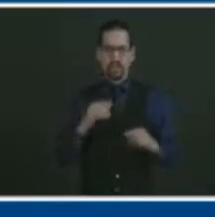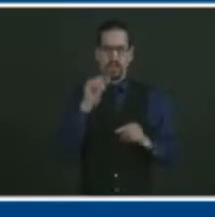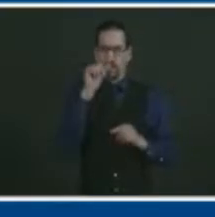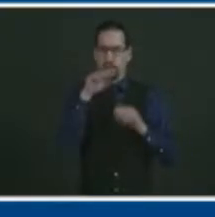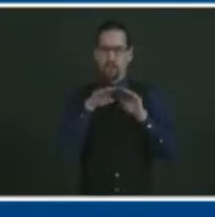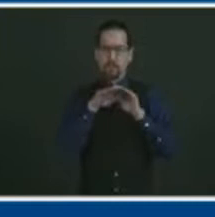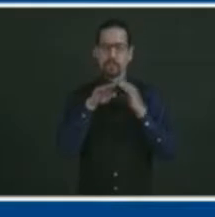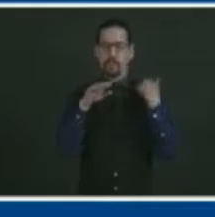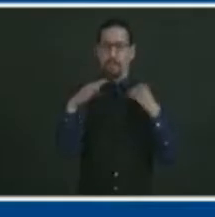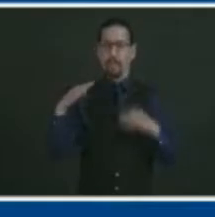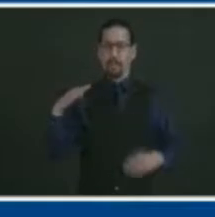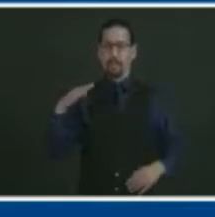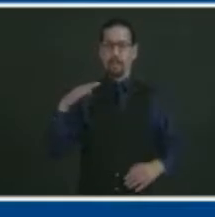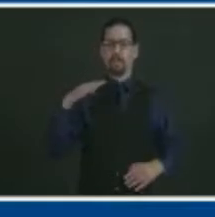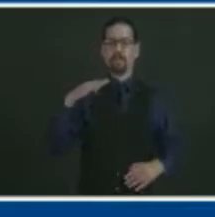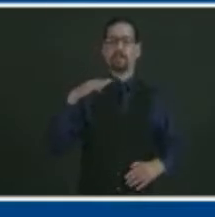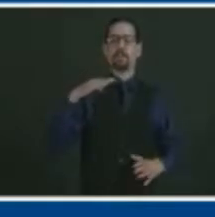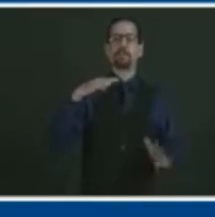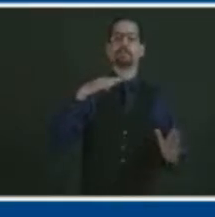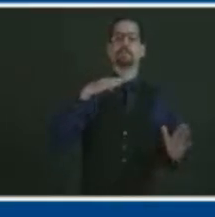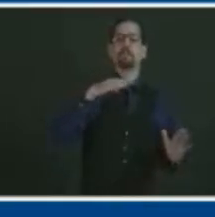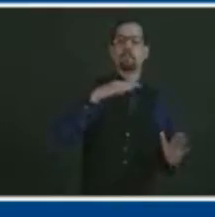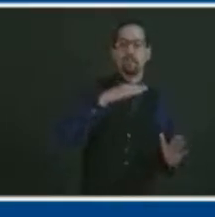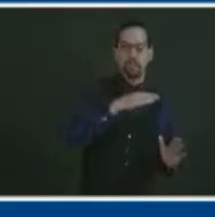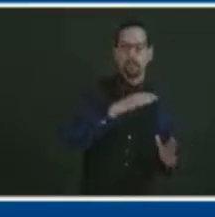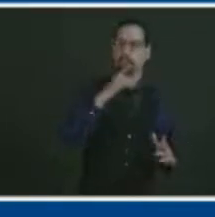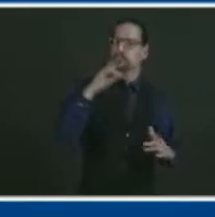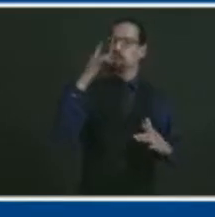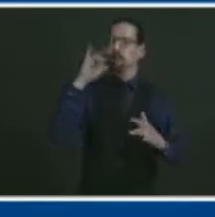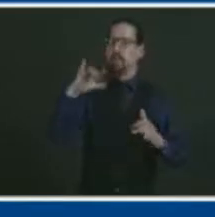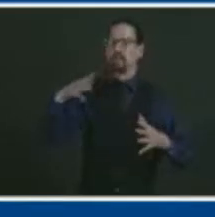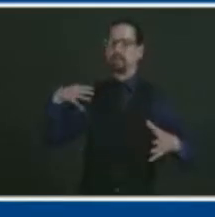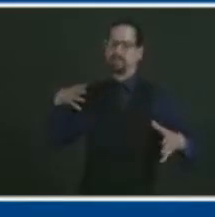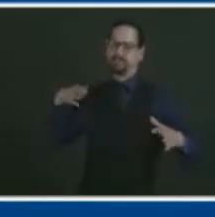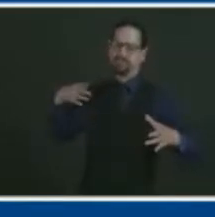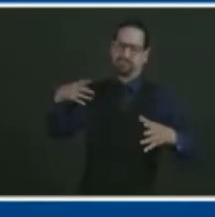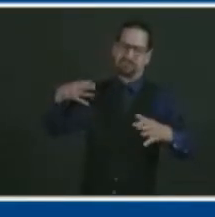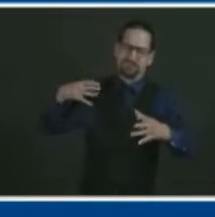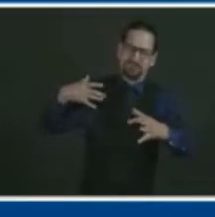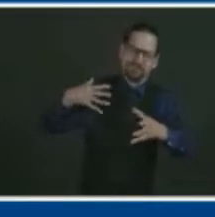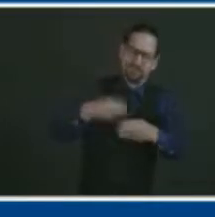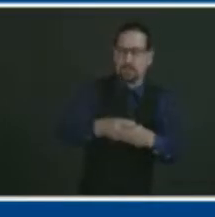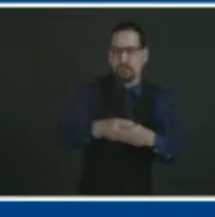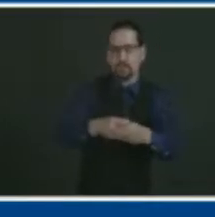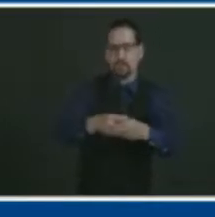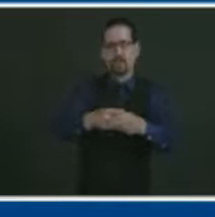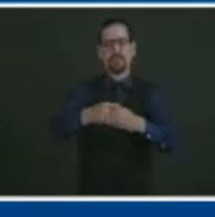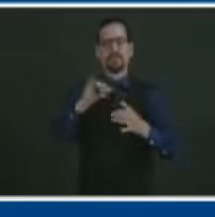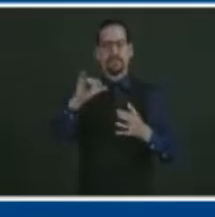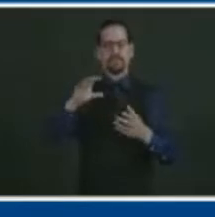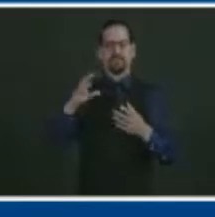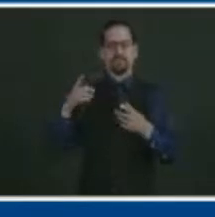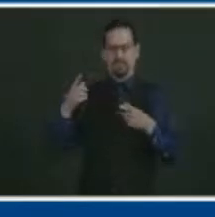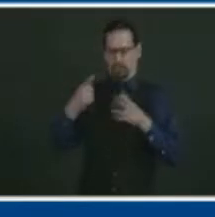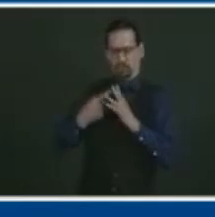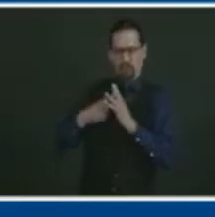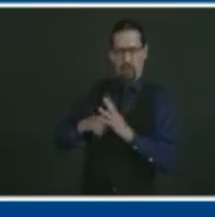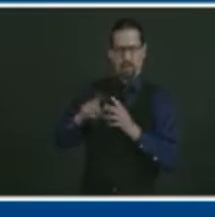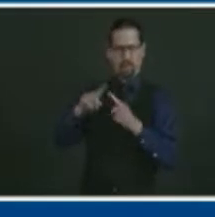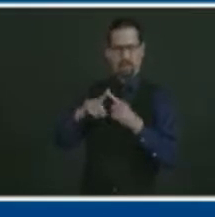that is a graph of cumulative cases. Each day, our number of total